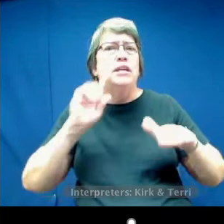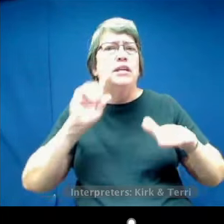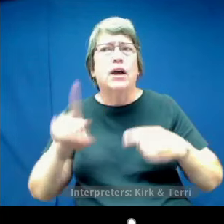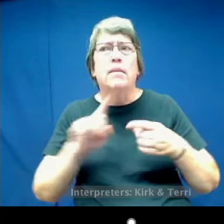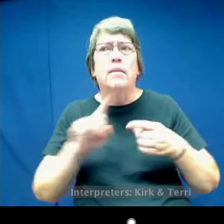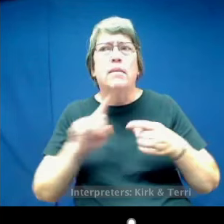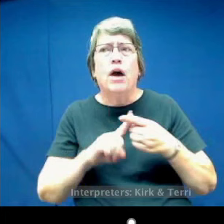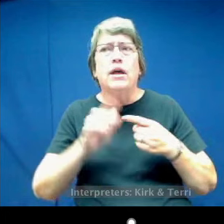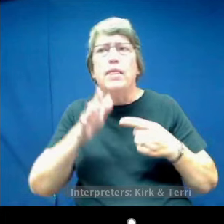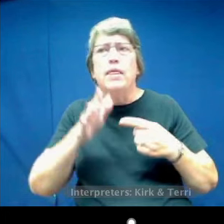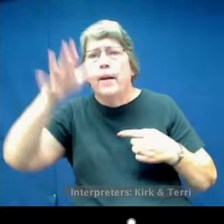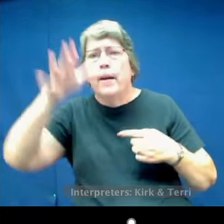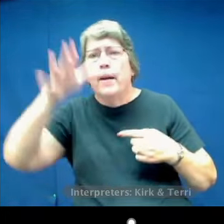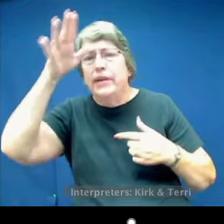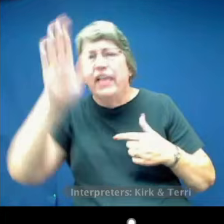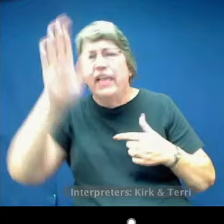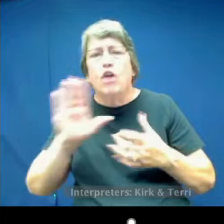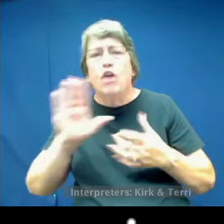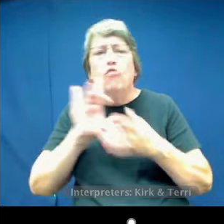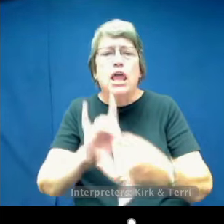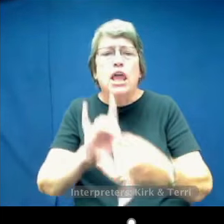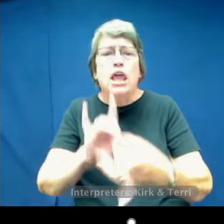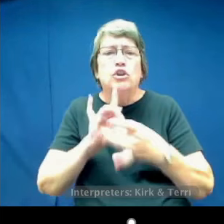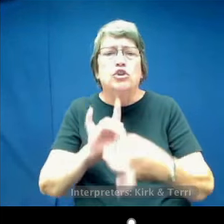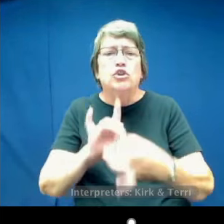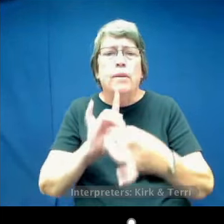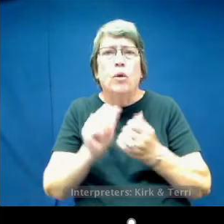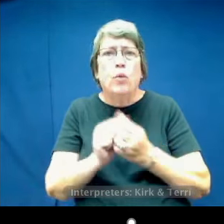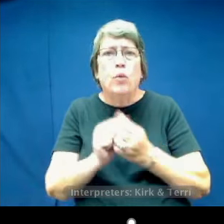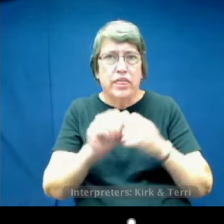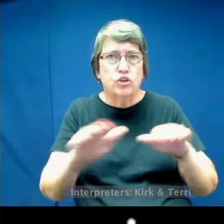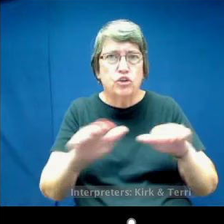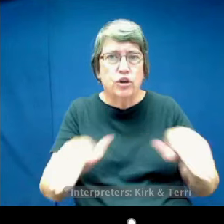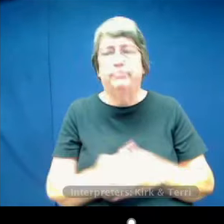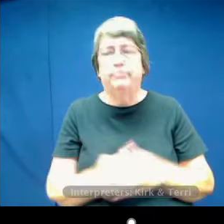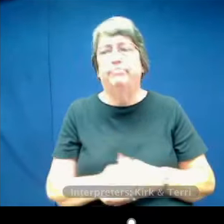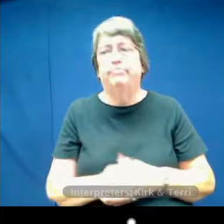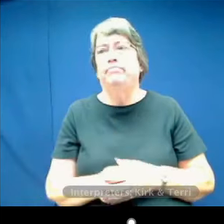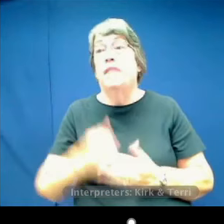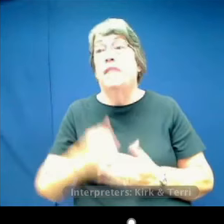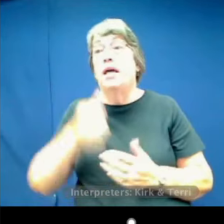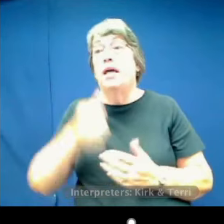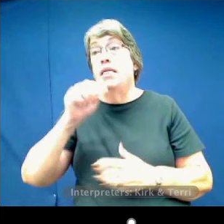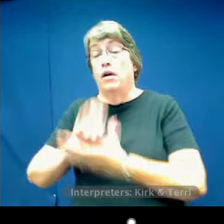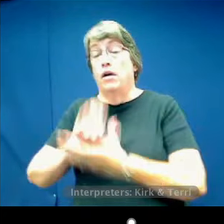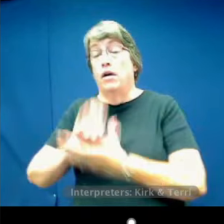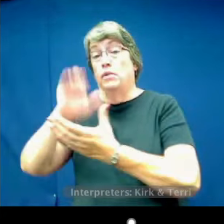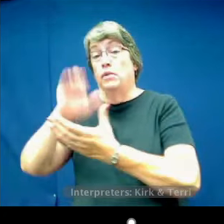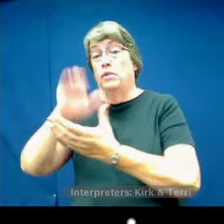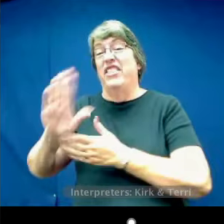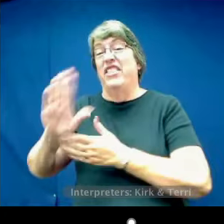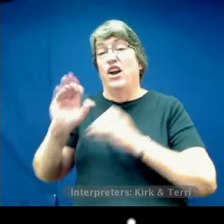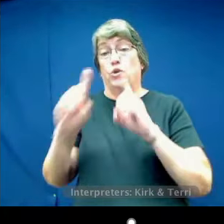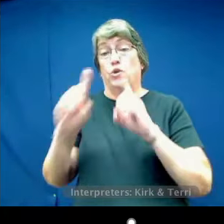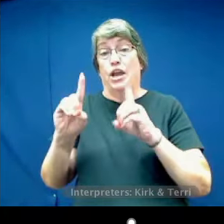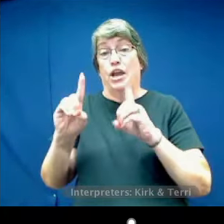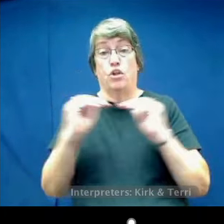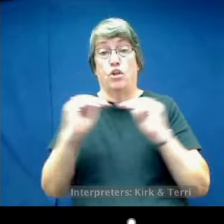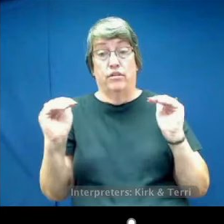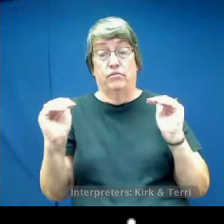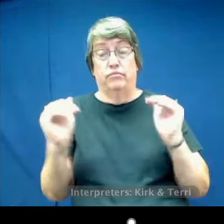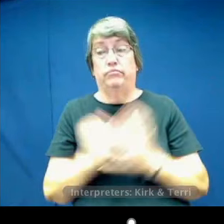The court will look at the educational level of each parent, their child-rearing skills, whether they have an illness that